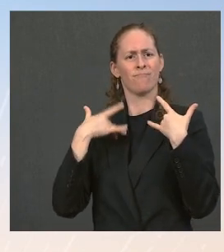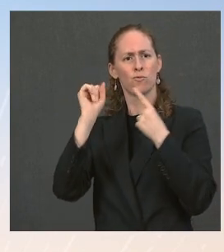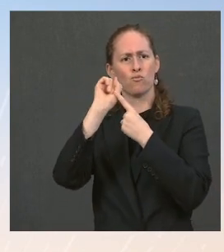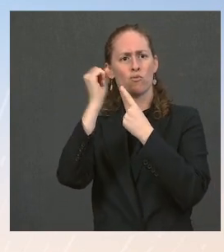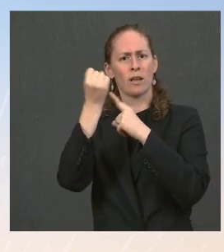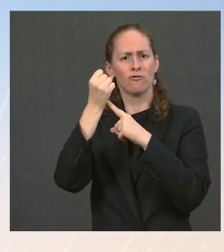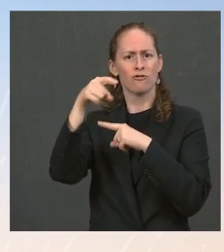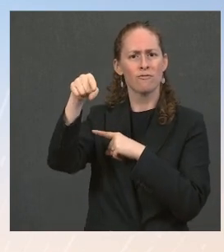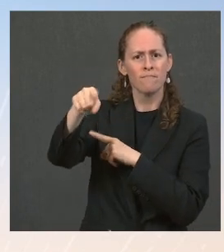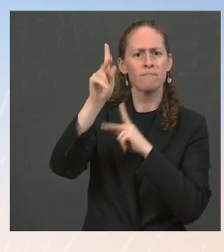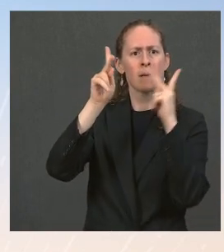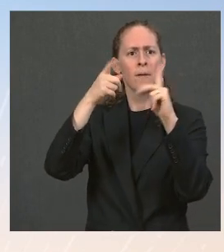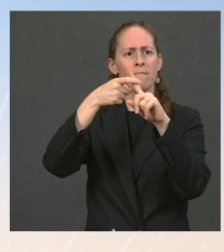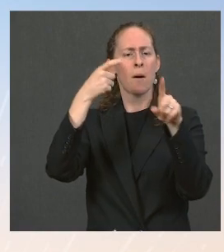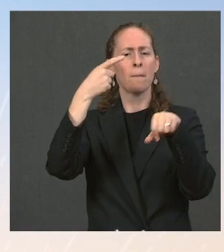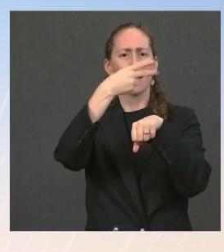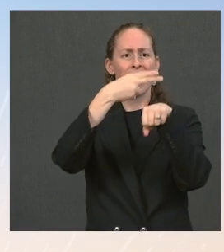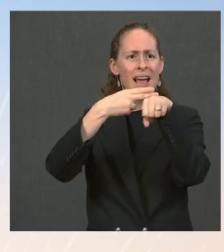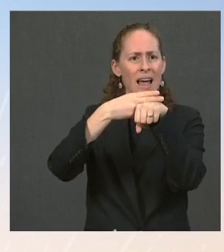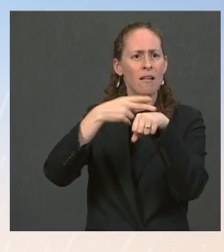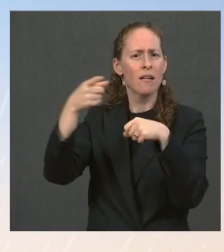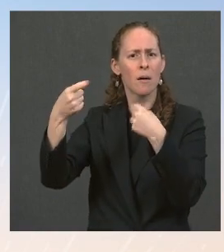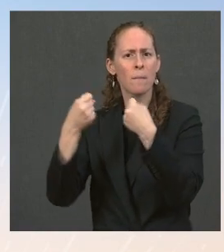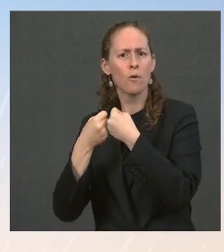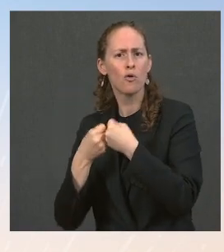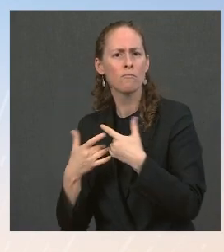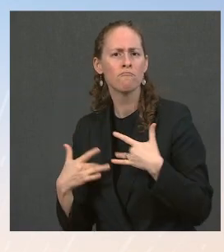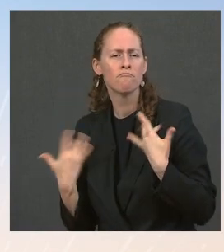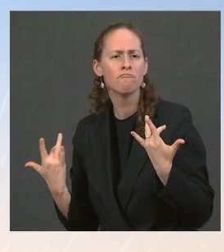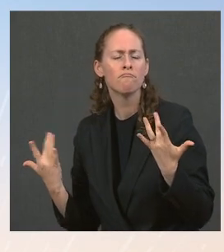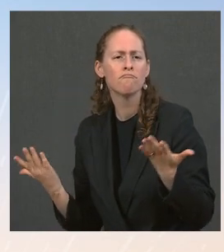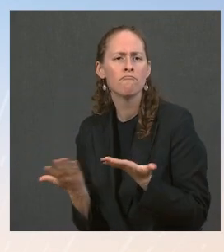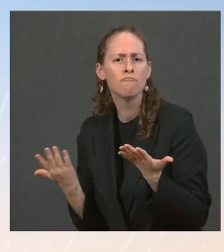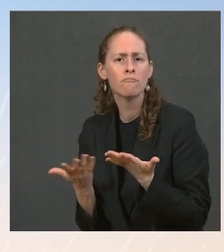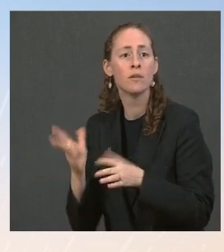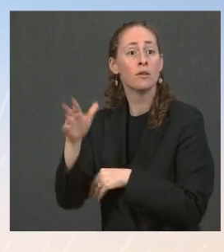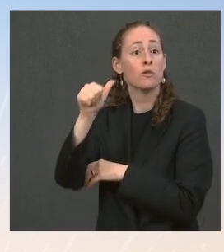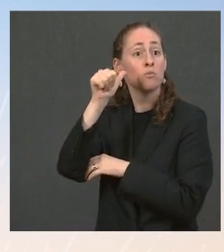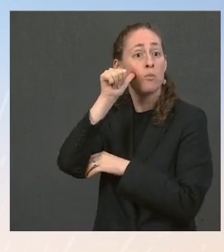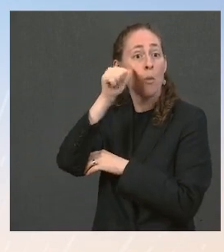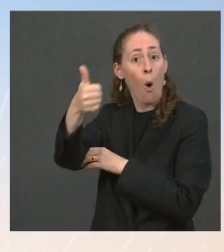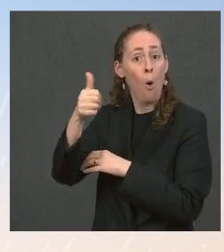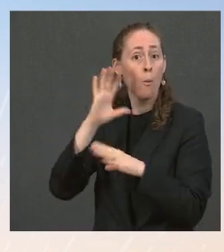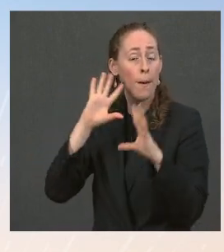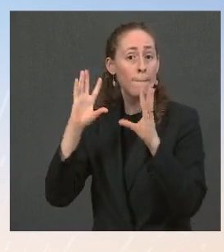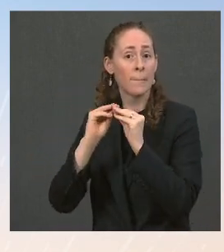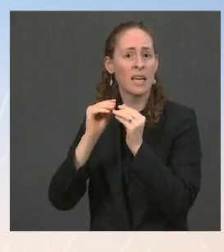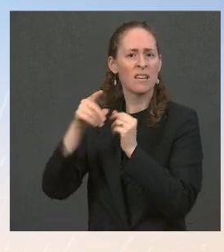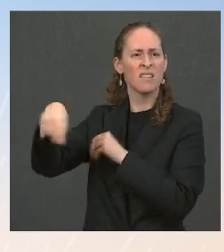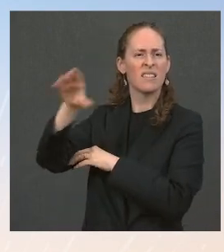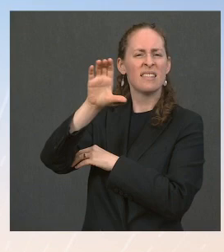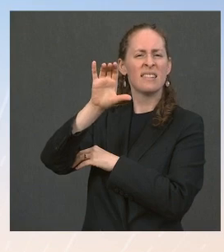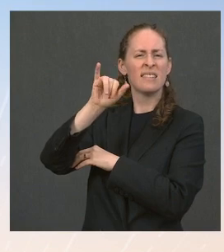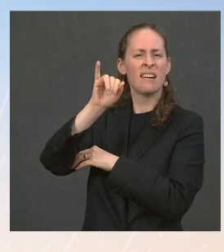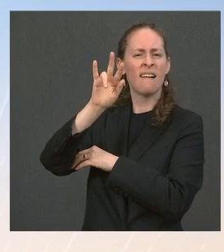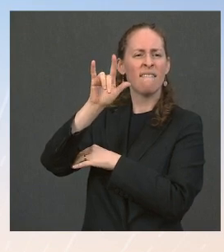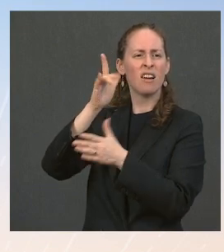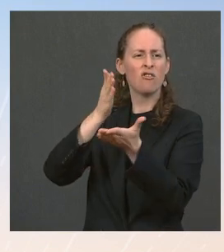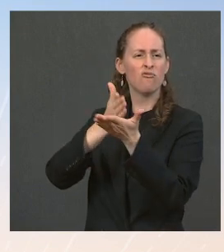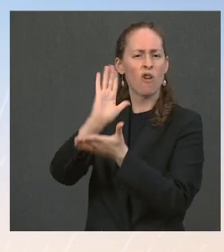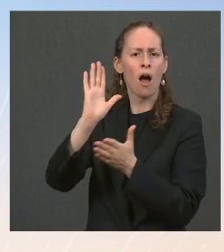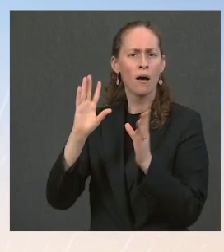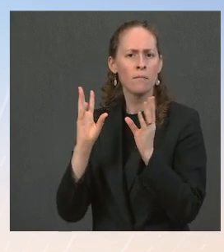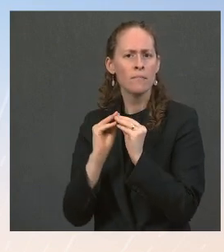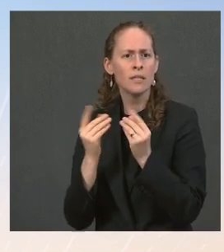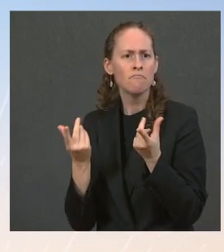update on that and what is expected for tomorrow's meeting with civil rights leaders, be it teleconference or what have you, with White House